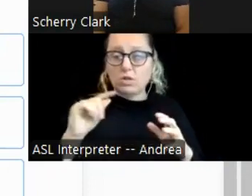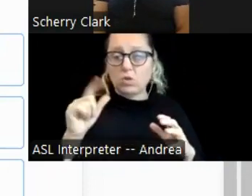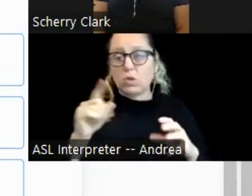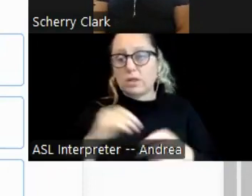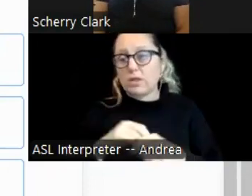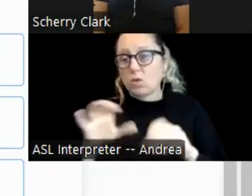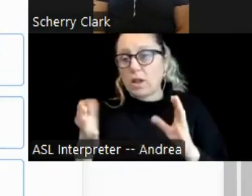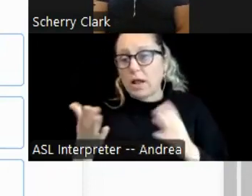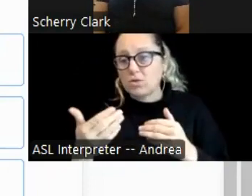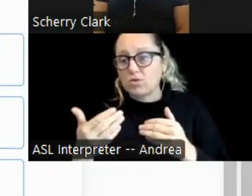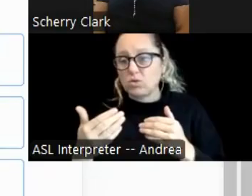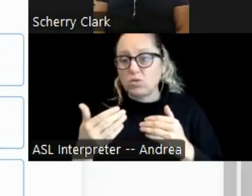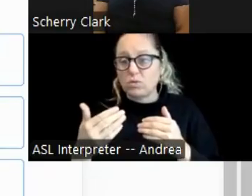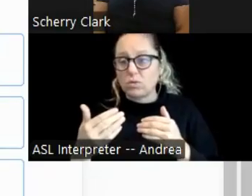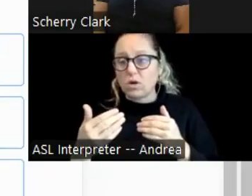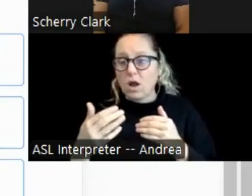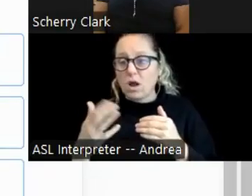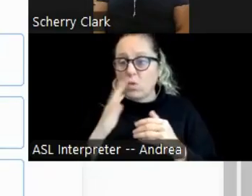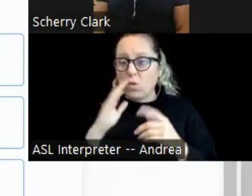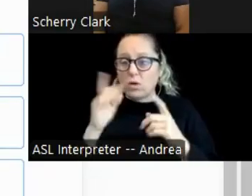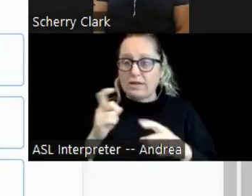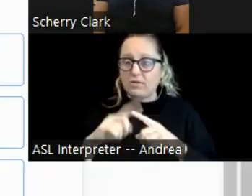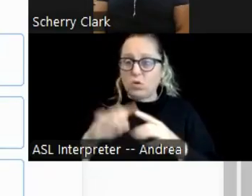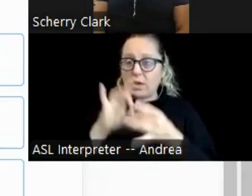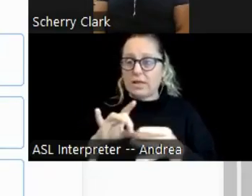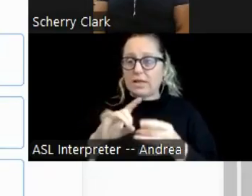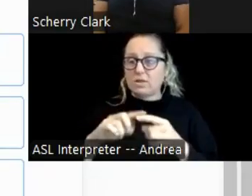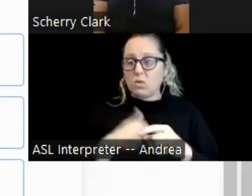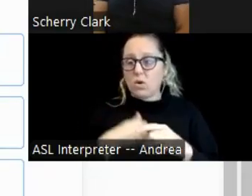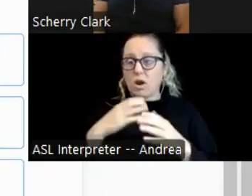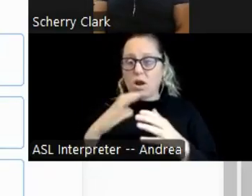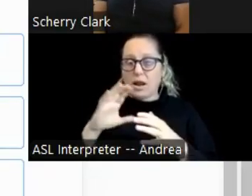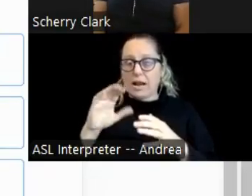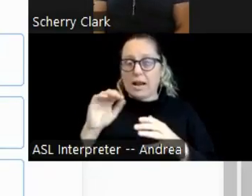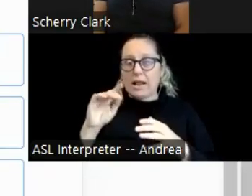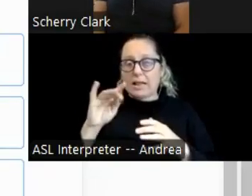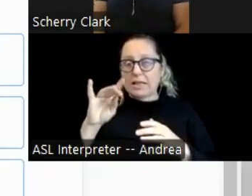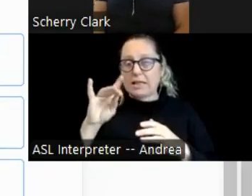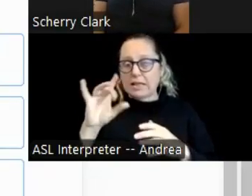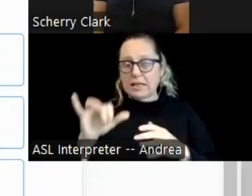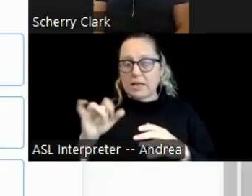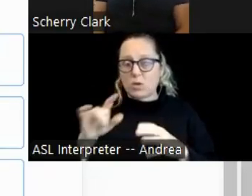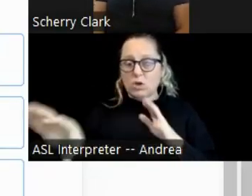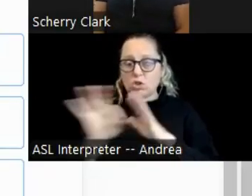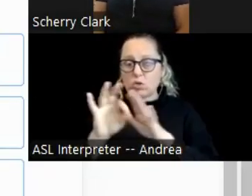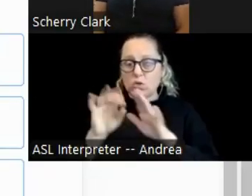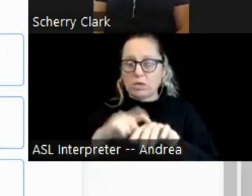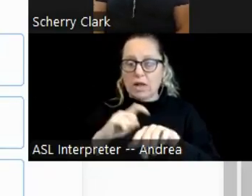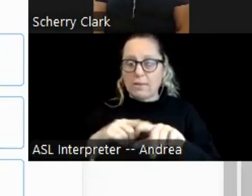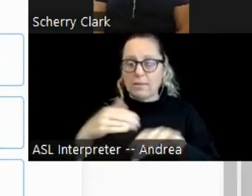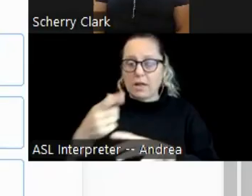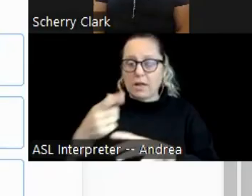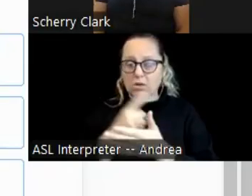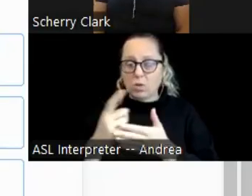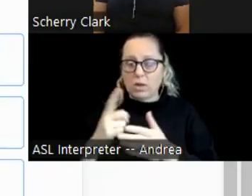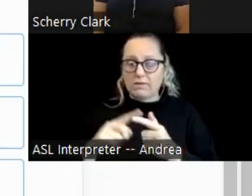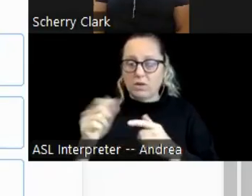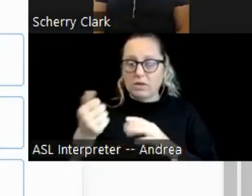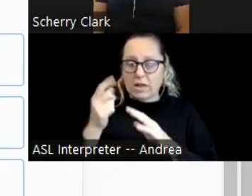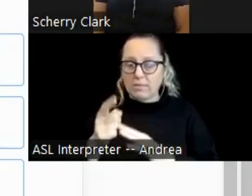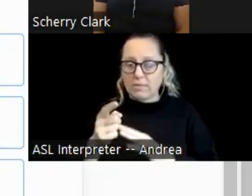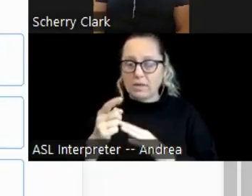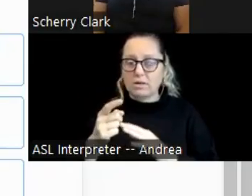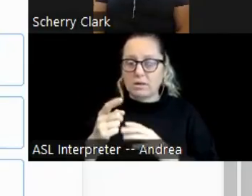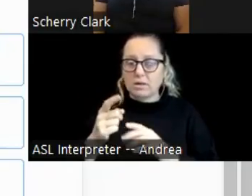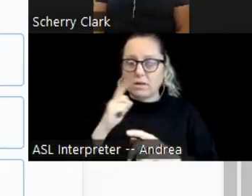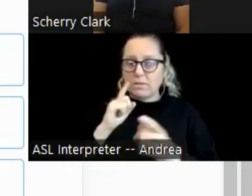classroom, I'm going to give you a link to our Calendly, and you're going to choose a time over the next week for about 10 minutes,